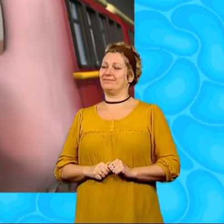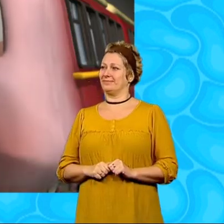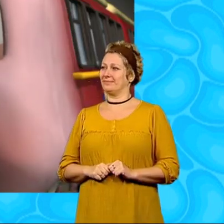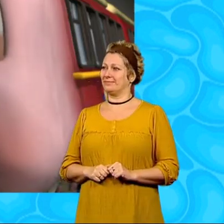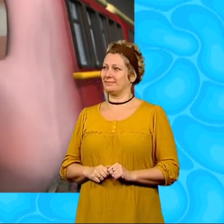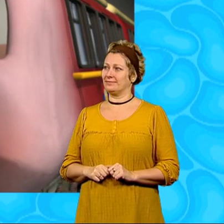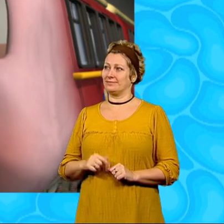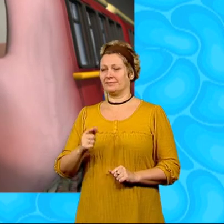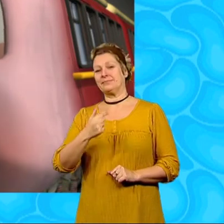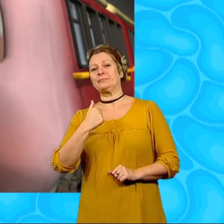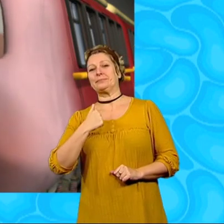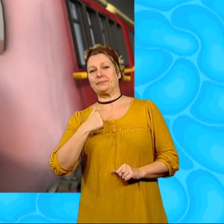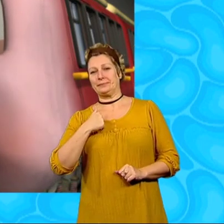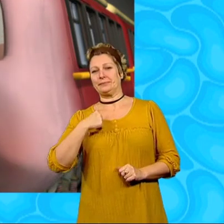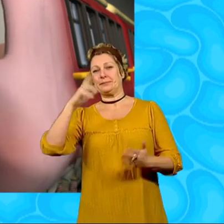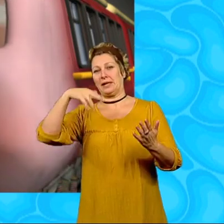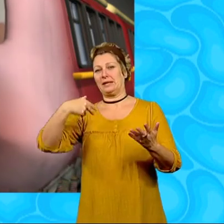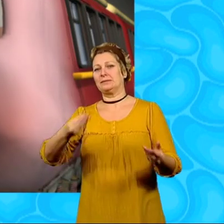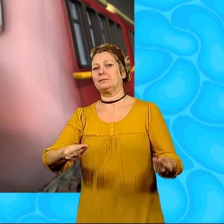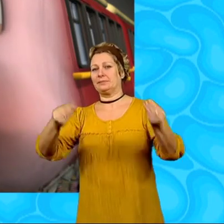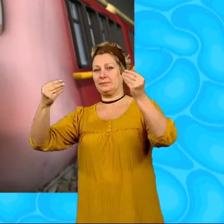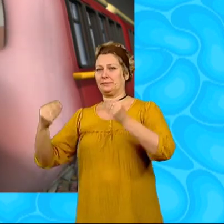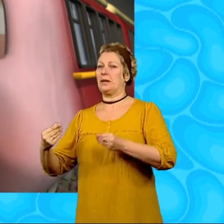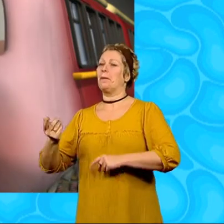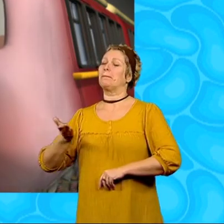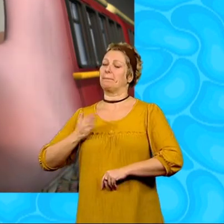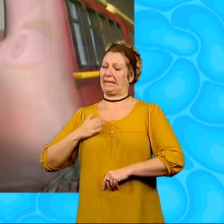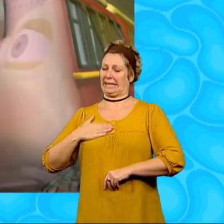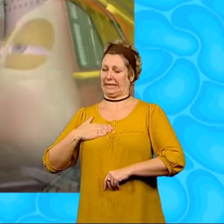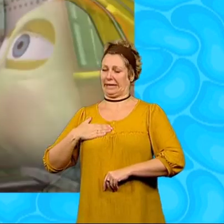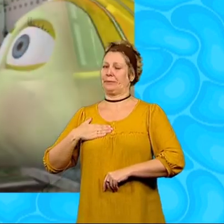I'll take the painting, Miss Relic. It'll be far safer with me.